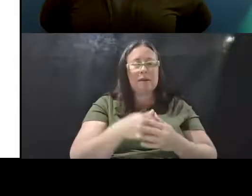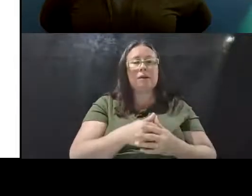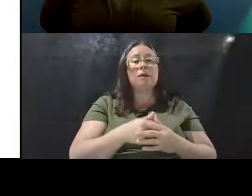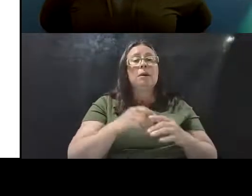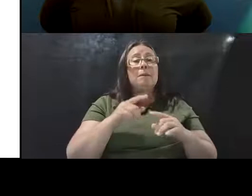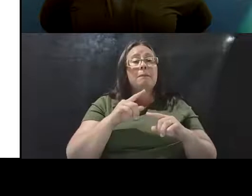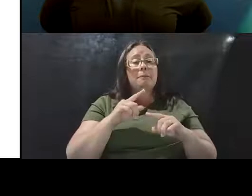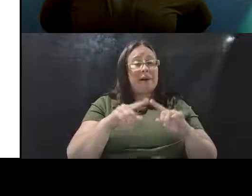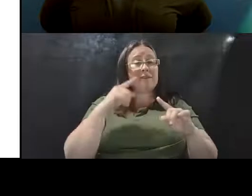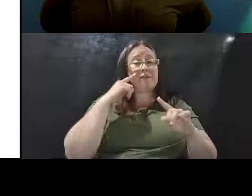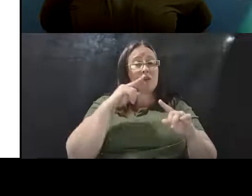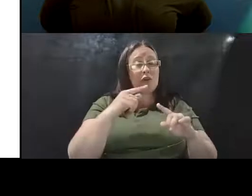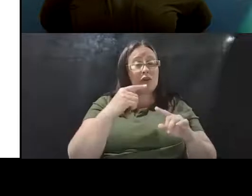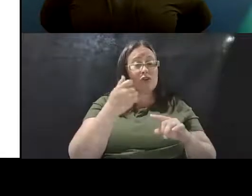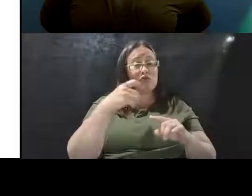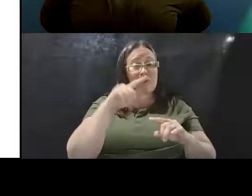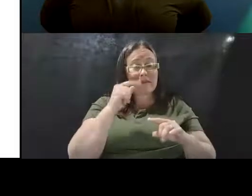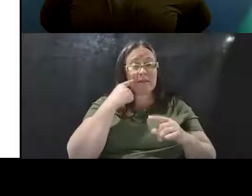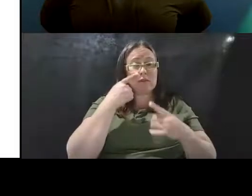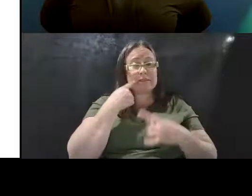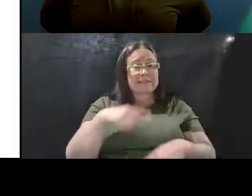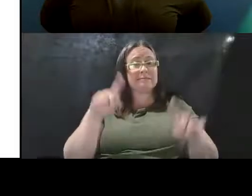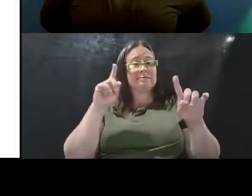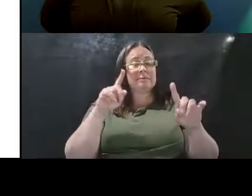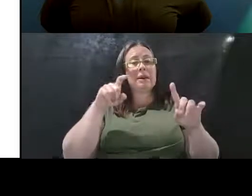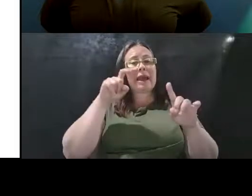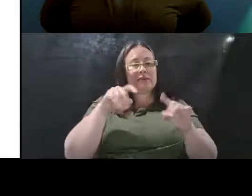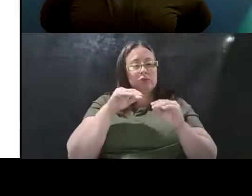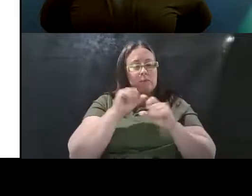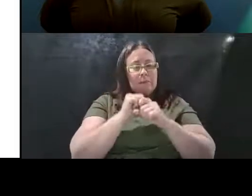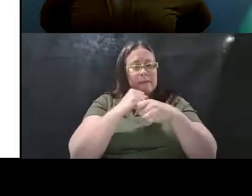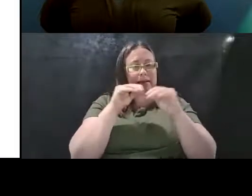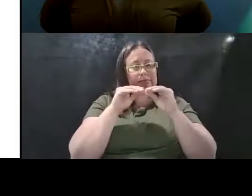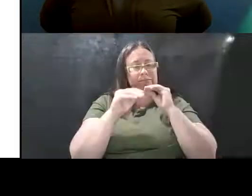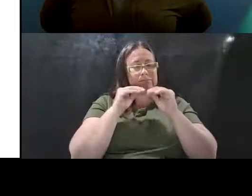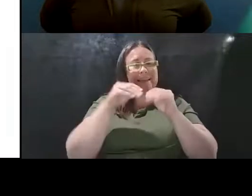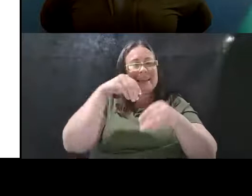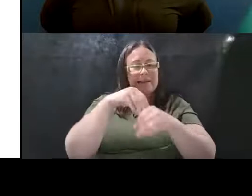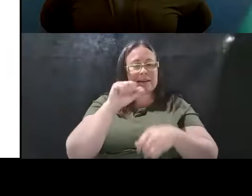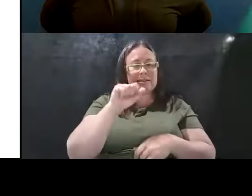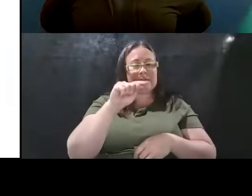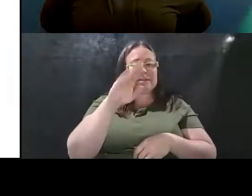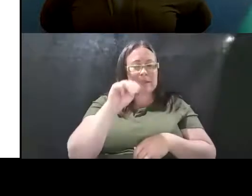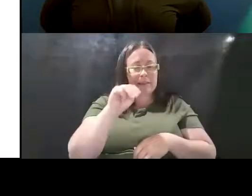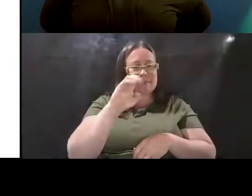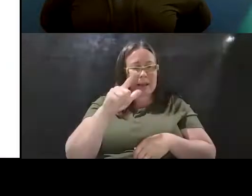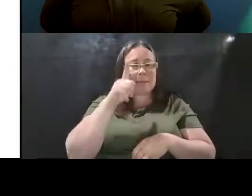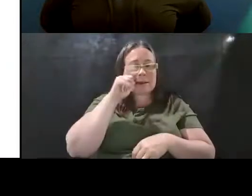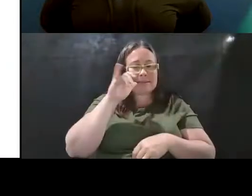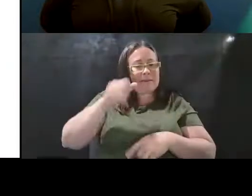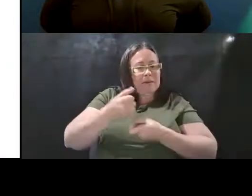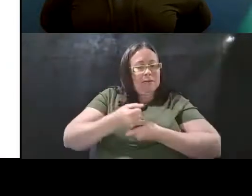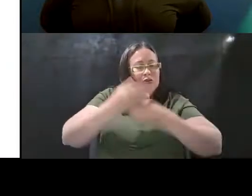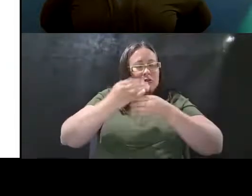order for the graft to be successful, we have to make the correction in the stem cell because it gives rise to all the other